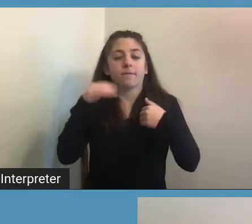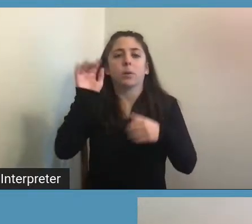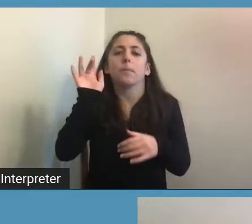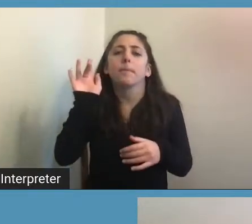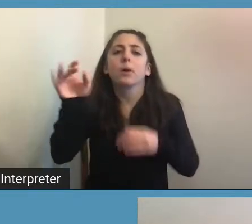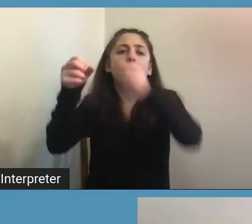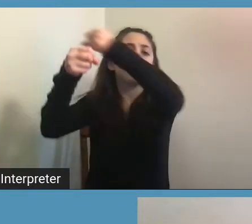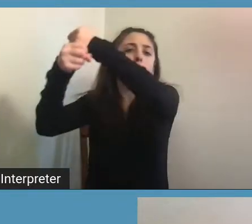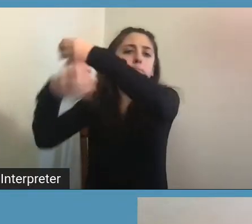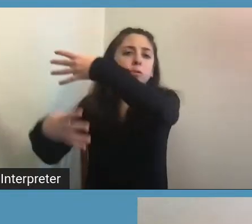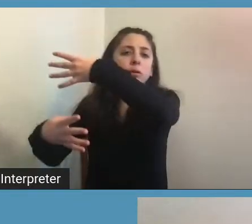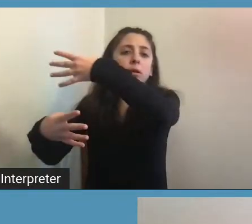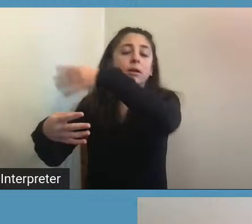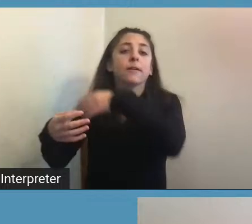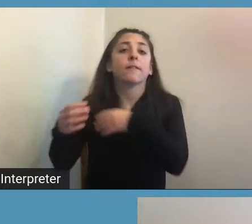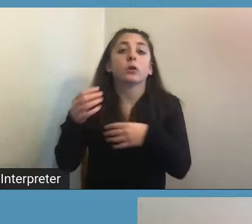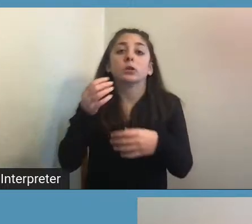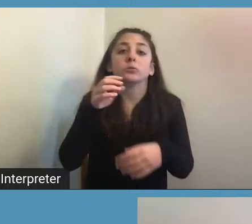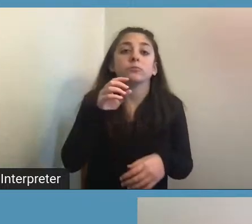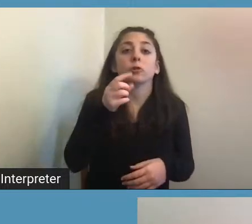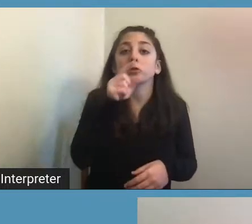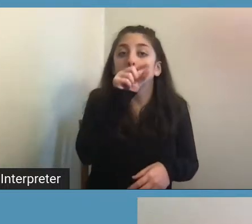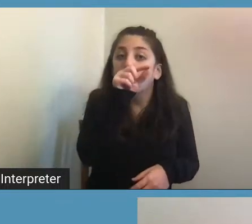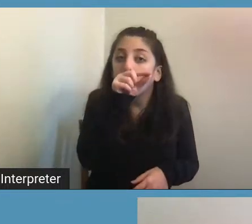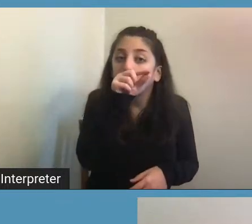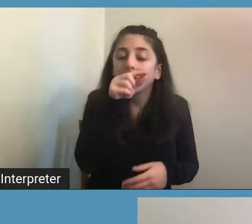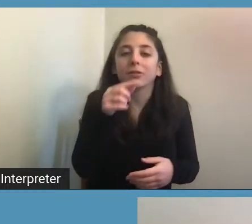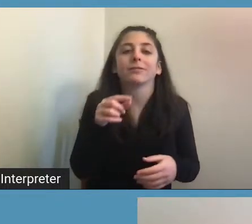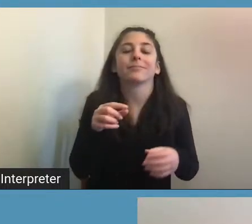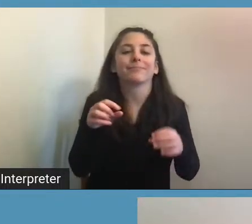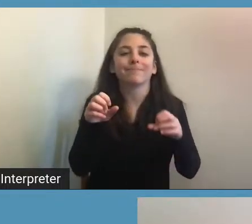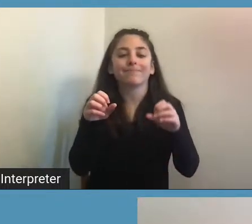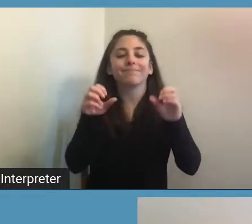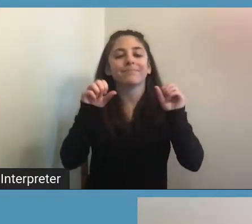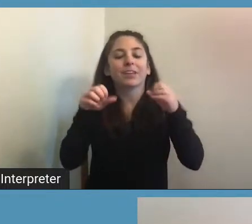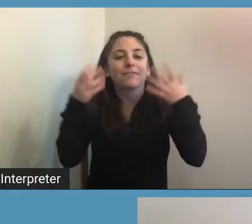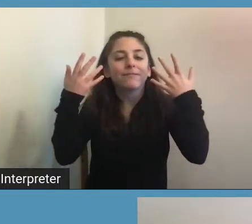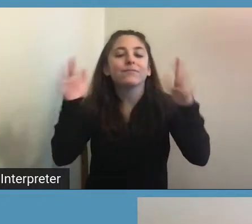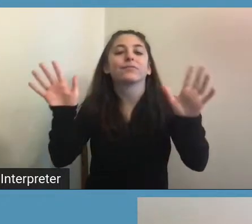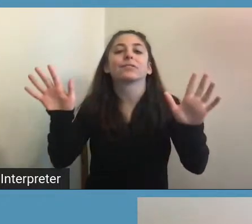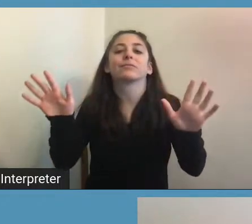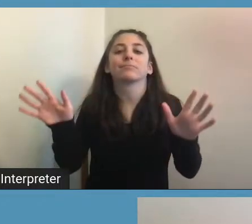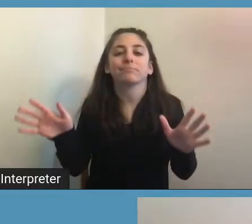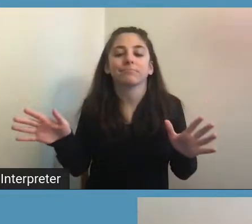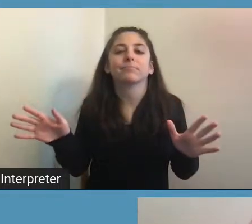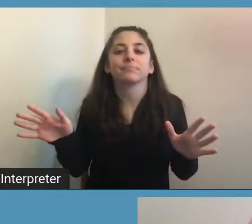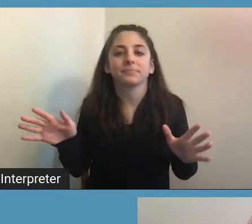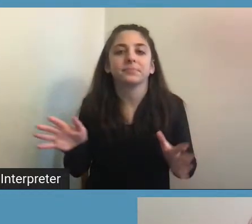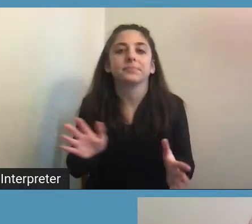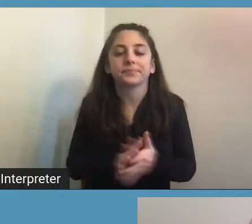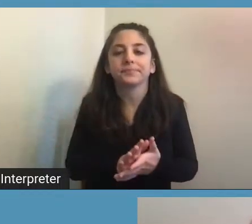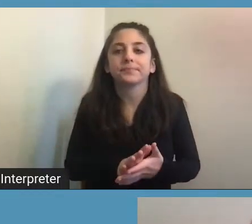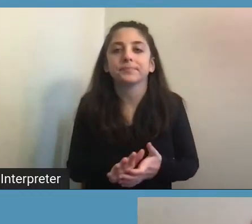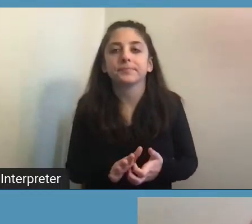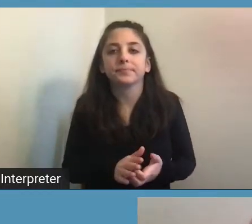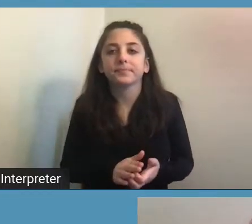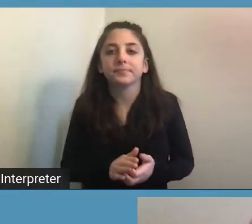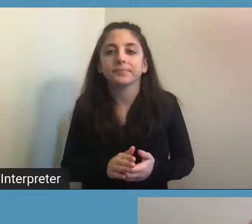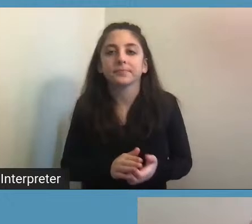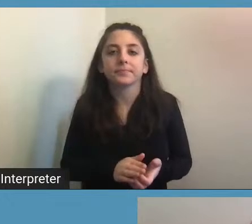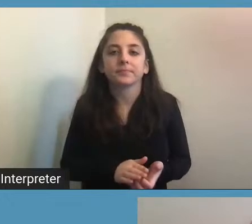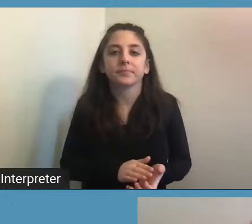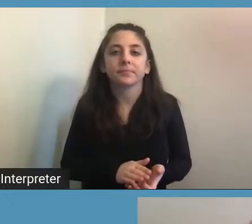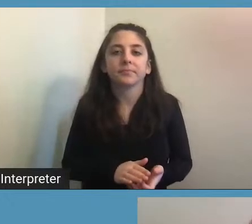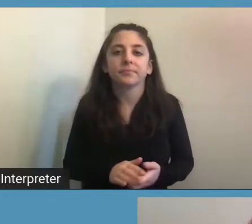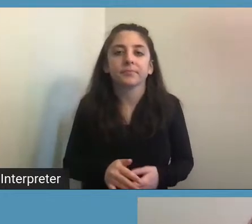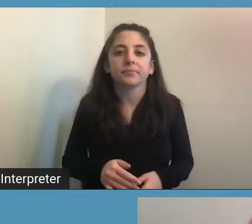Twitter, because then you don't even have to make a graphic. Like it already pre-populates for you and it takes like part of that workout. Um, I would say